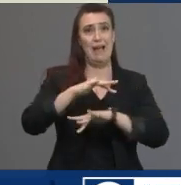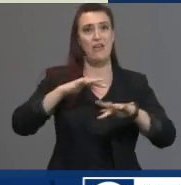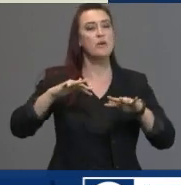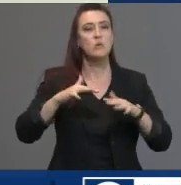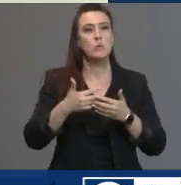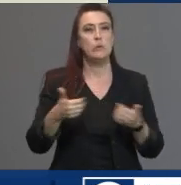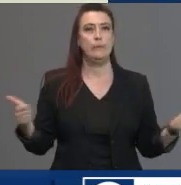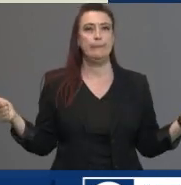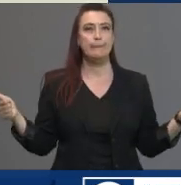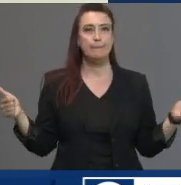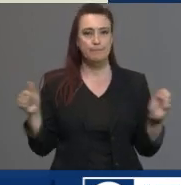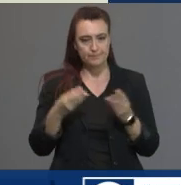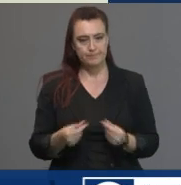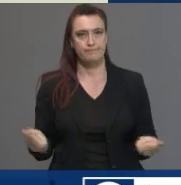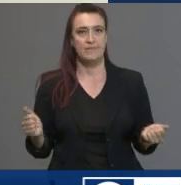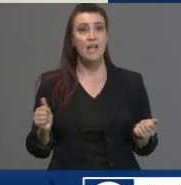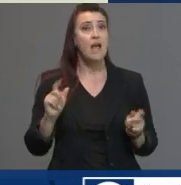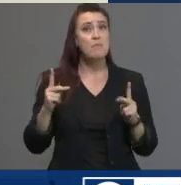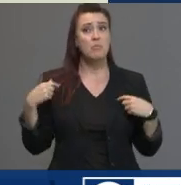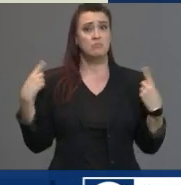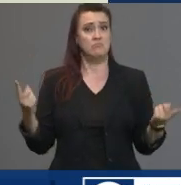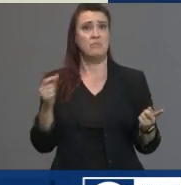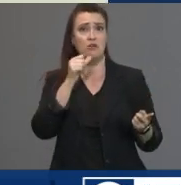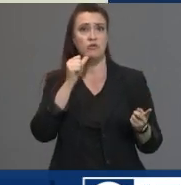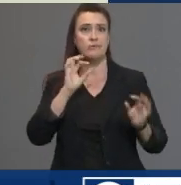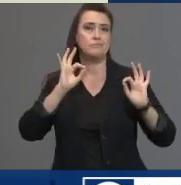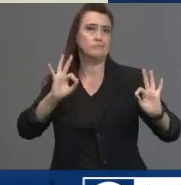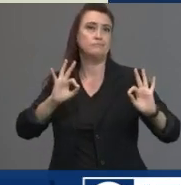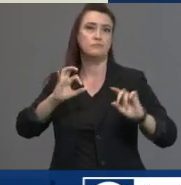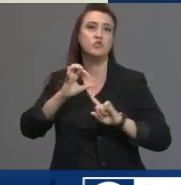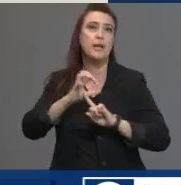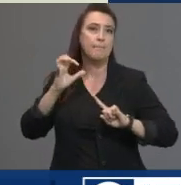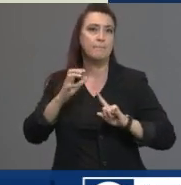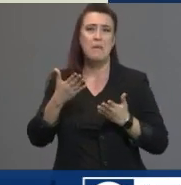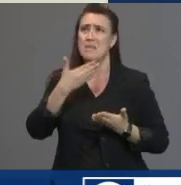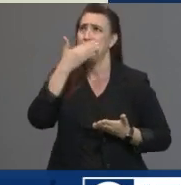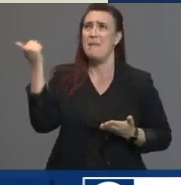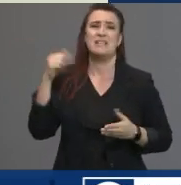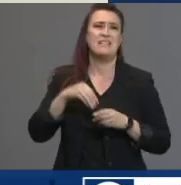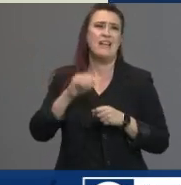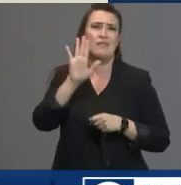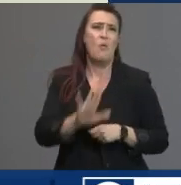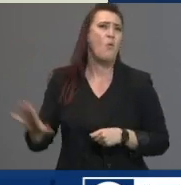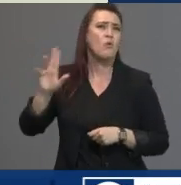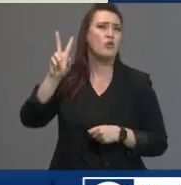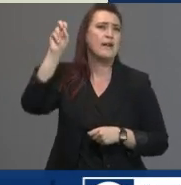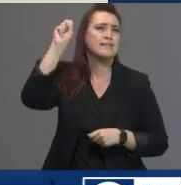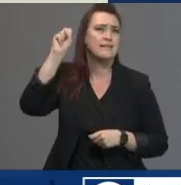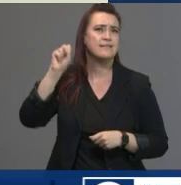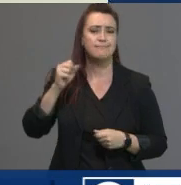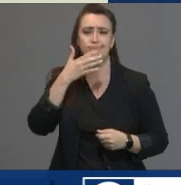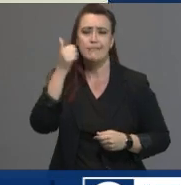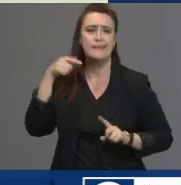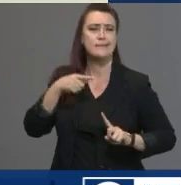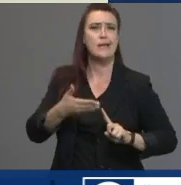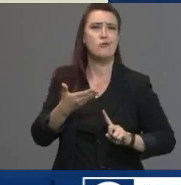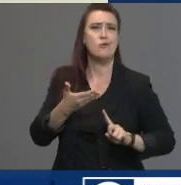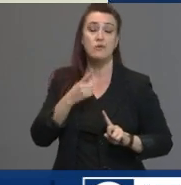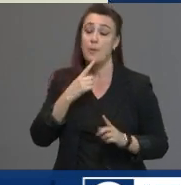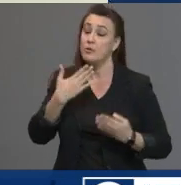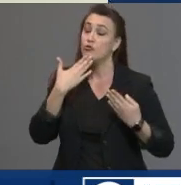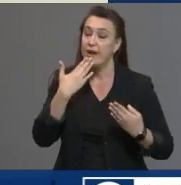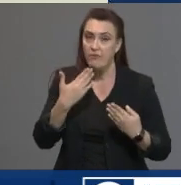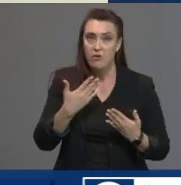And people in Arizona have been terrific, if not the best in the nation at doing this. And I am